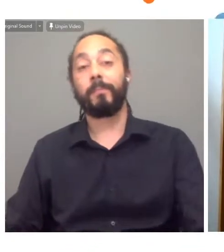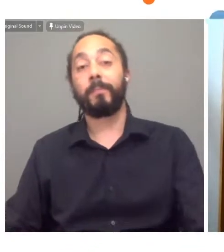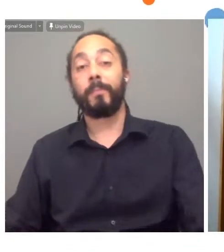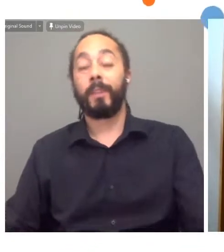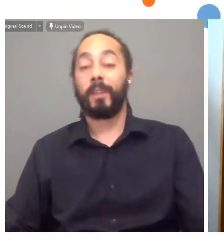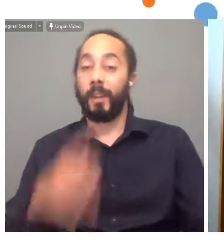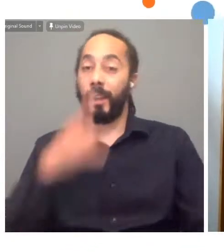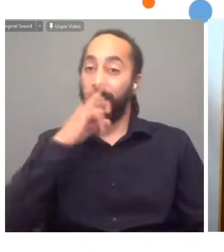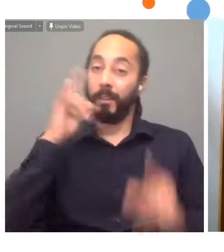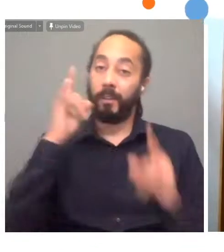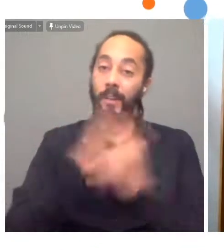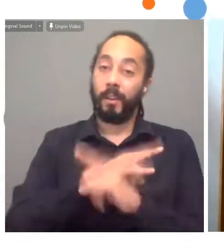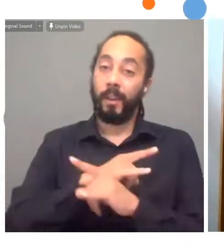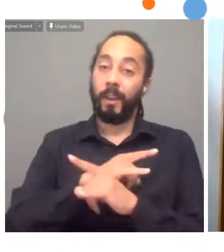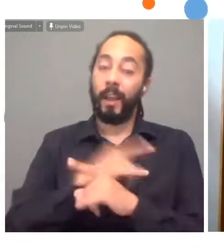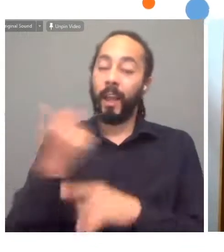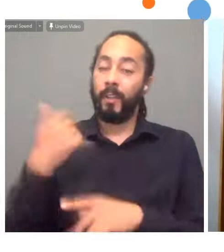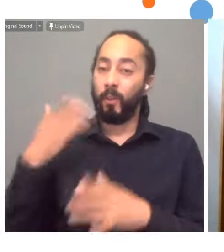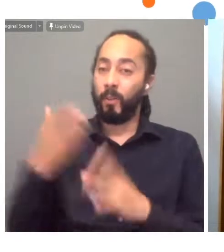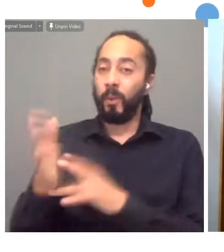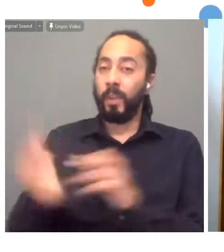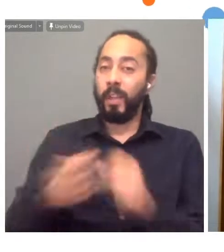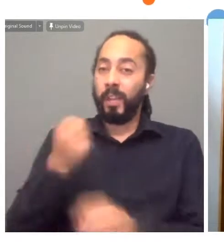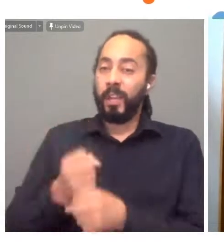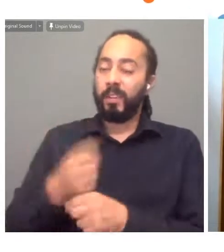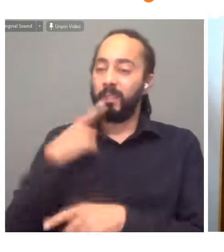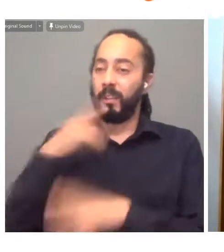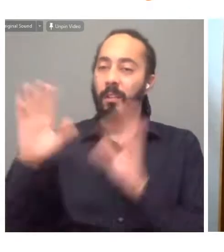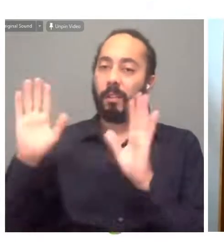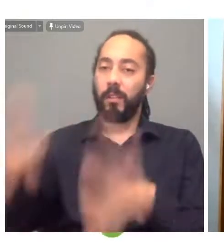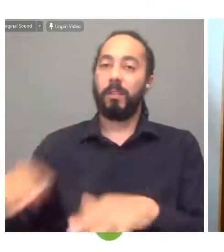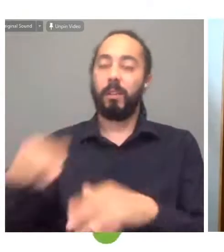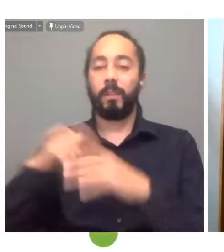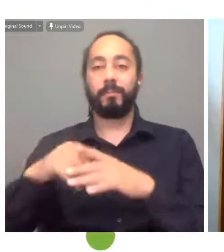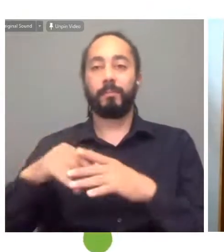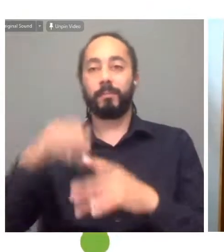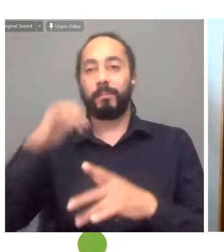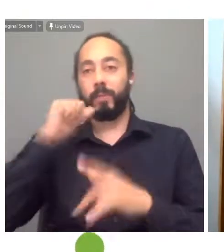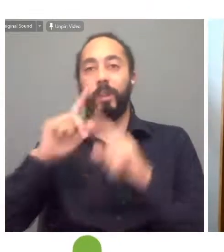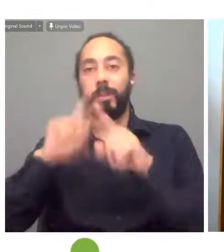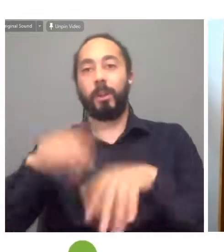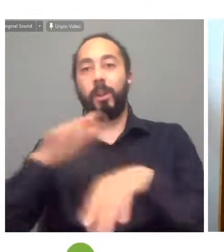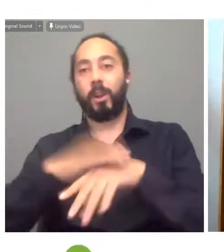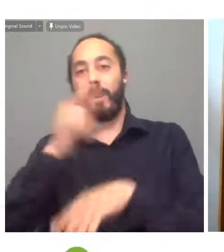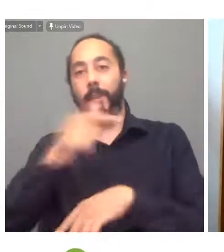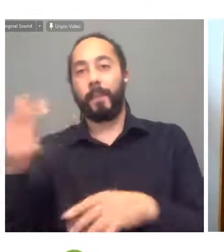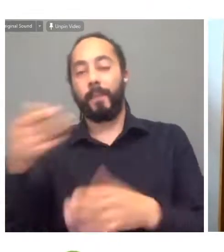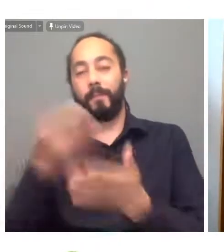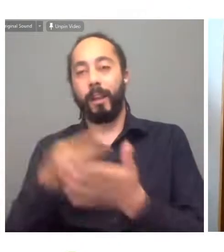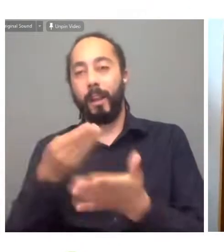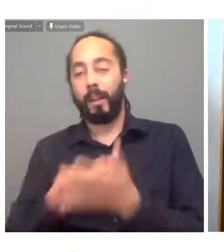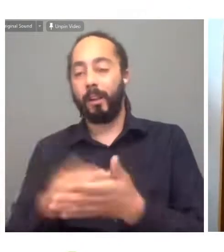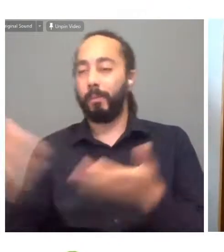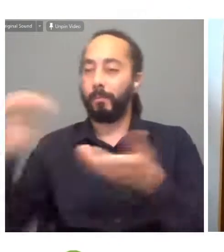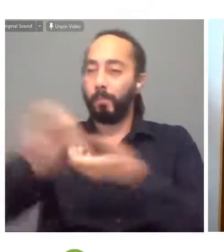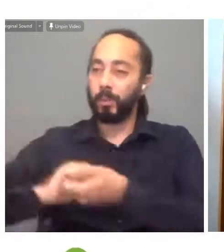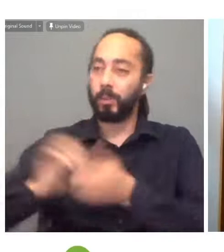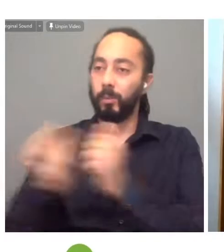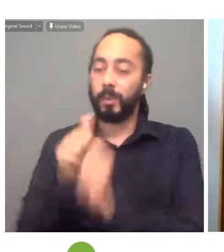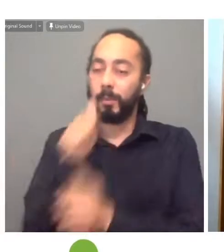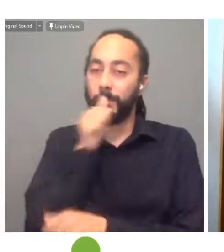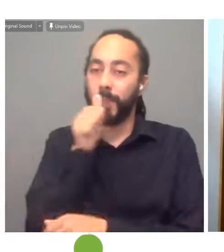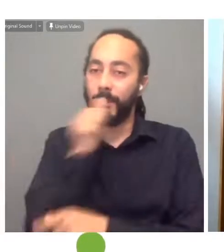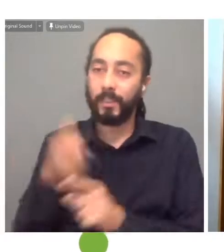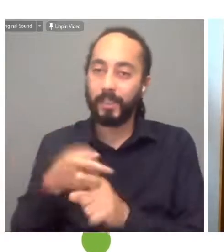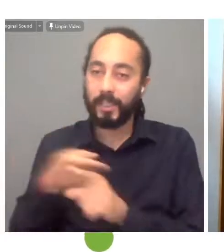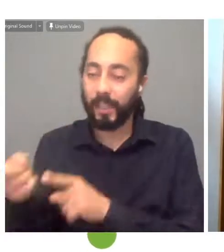less dependent on government funding. So you've gone through ticketing or a partnership with private sectors or a